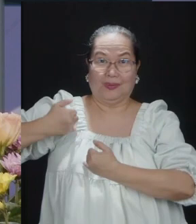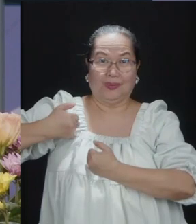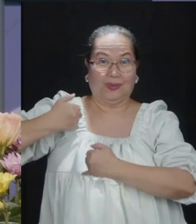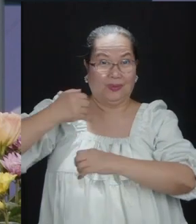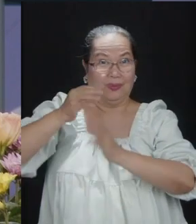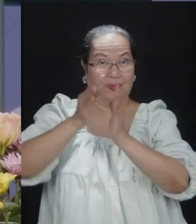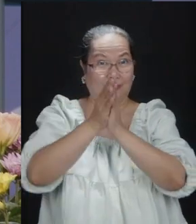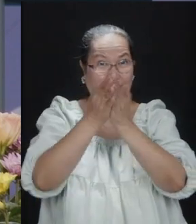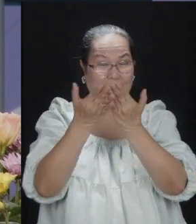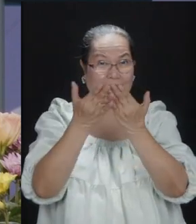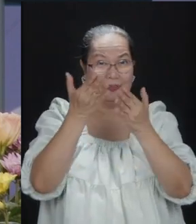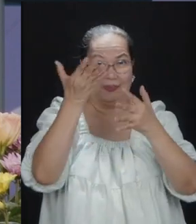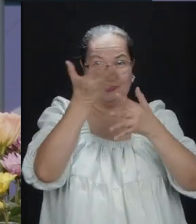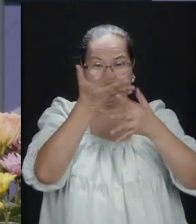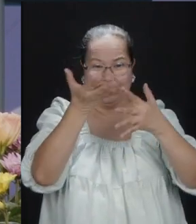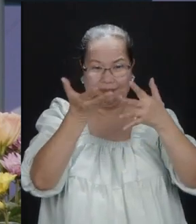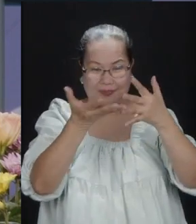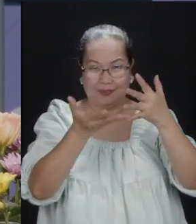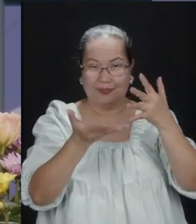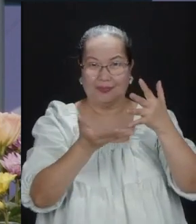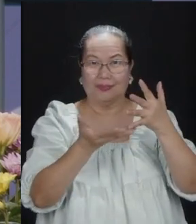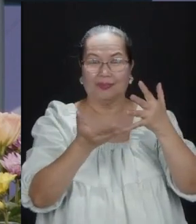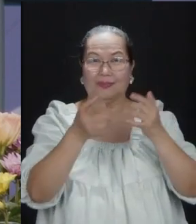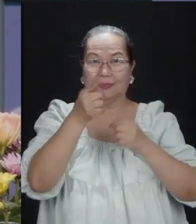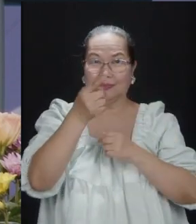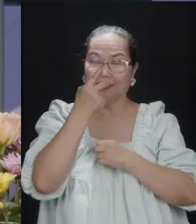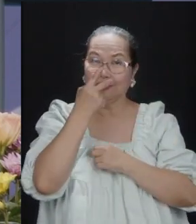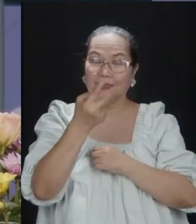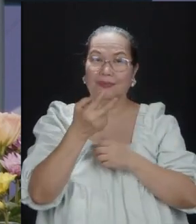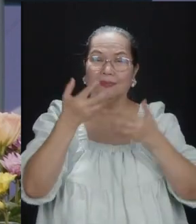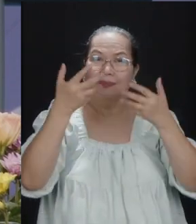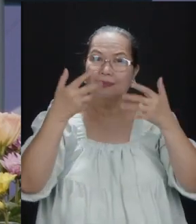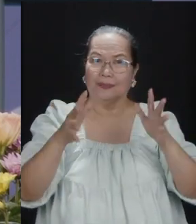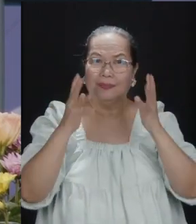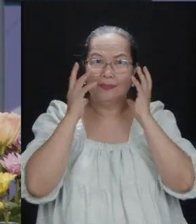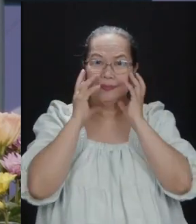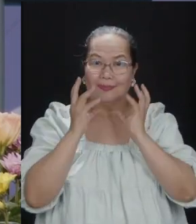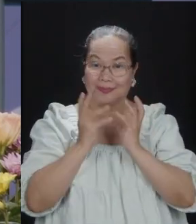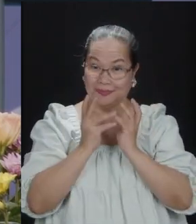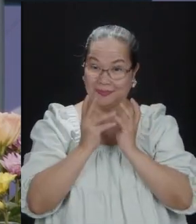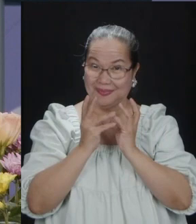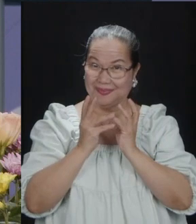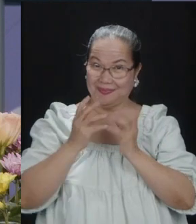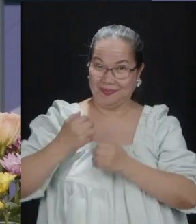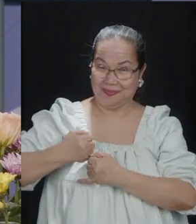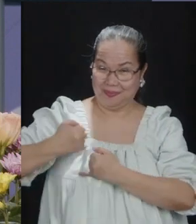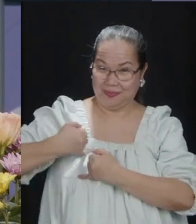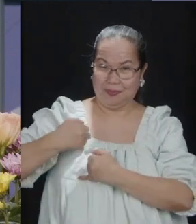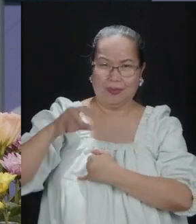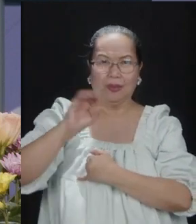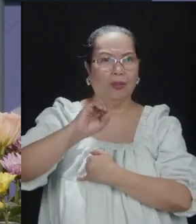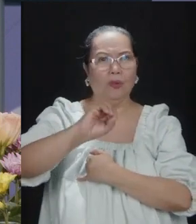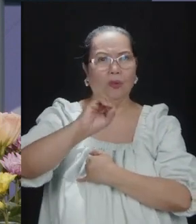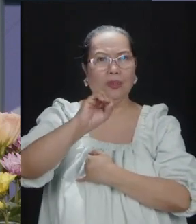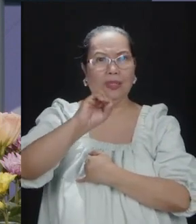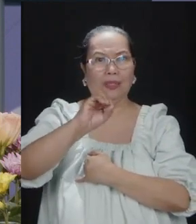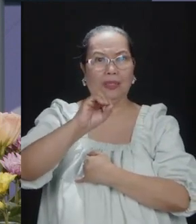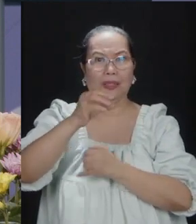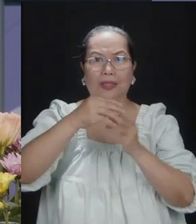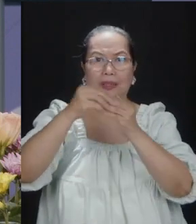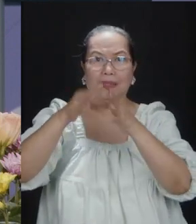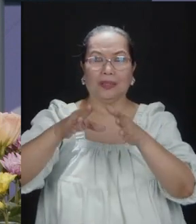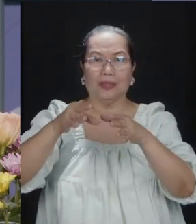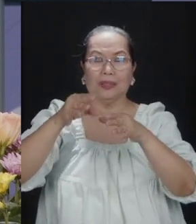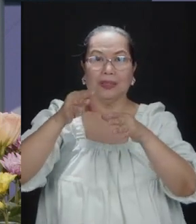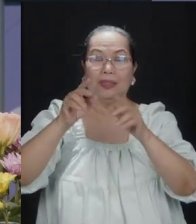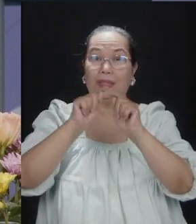our sermon series. You see, after Moses and Joshua, there was no leader that unified the